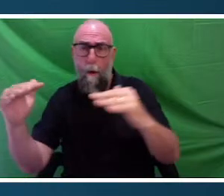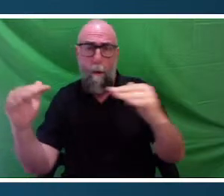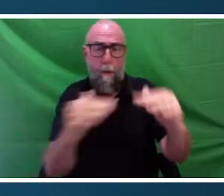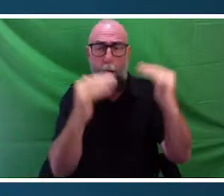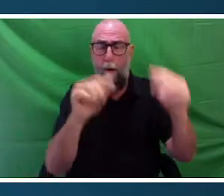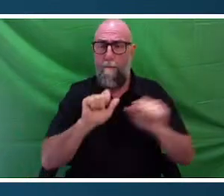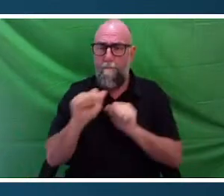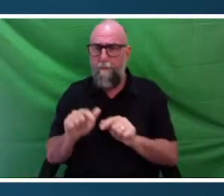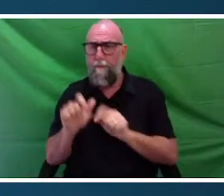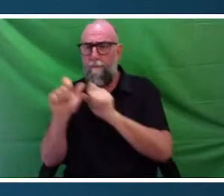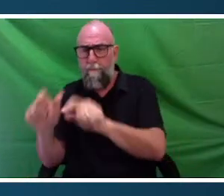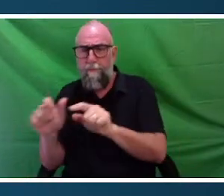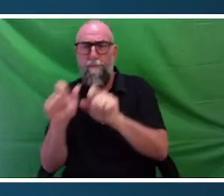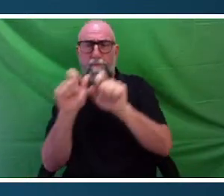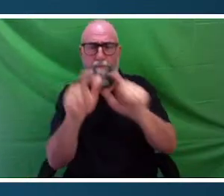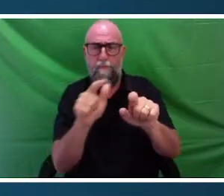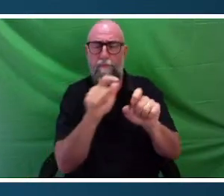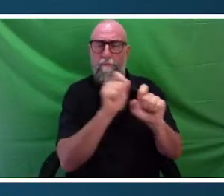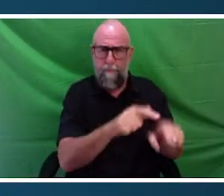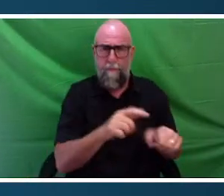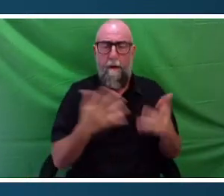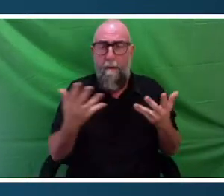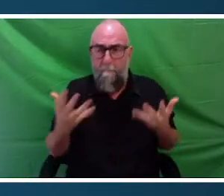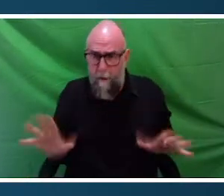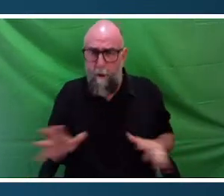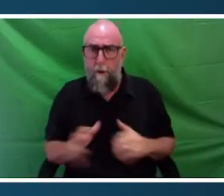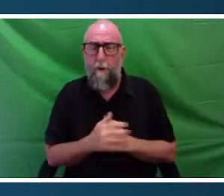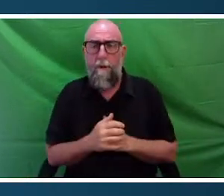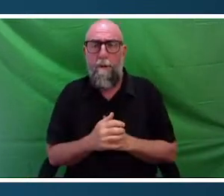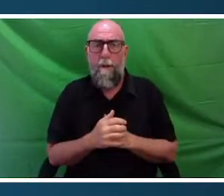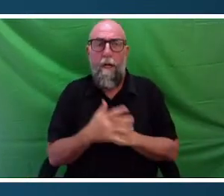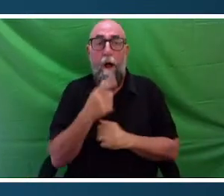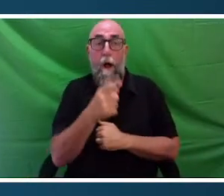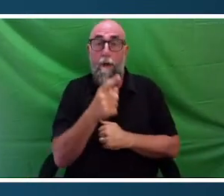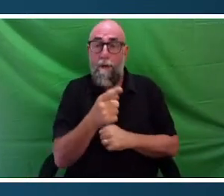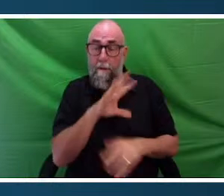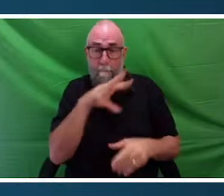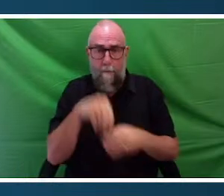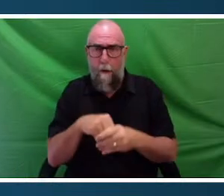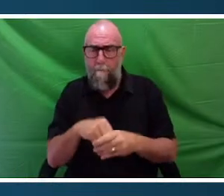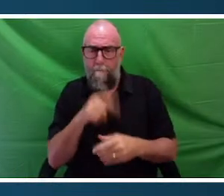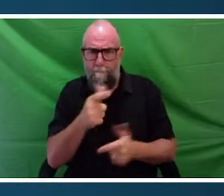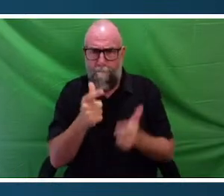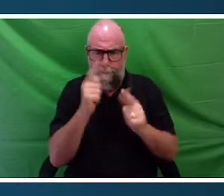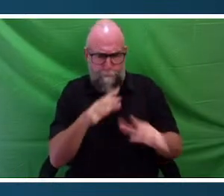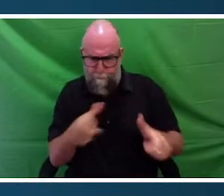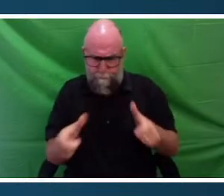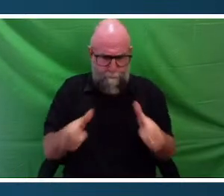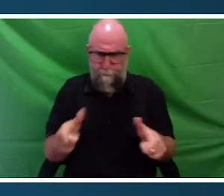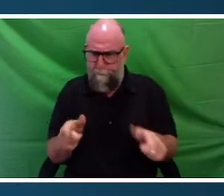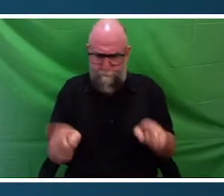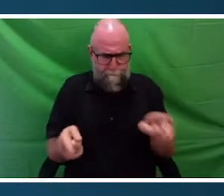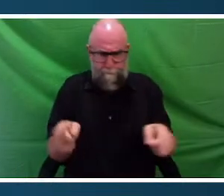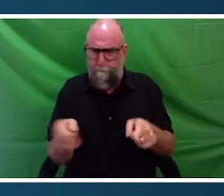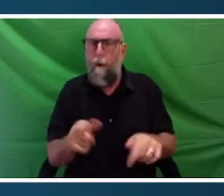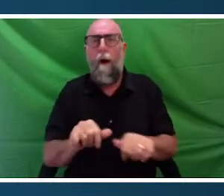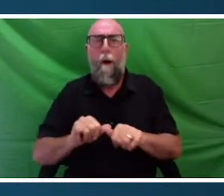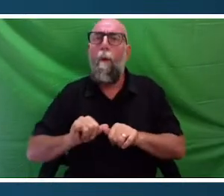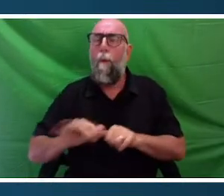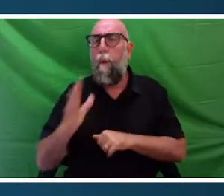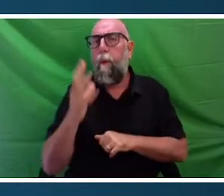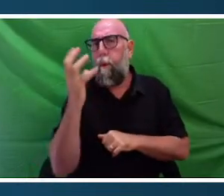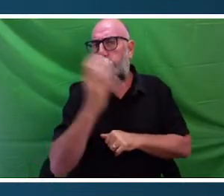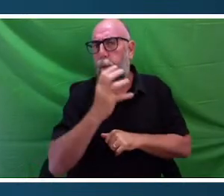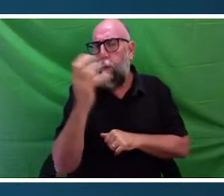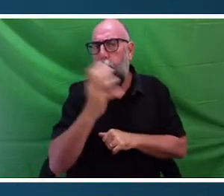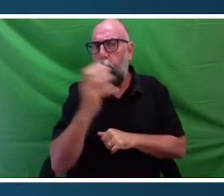and Lebanon. Her leadership was pivotal during the COVID-19 pandemic and in the humanitarian response in